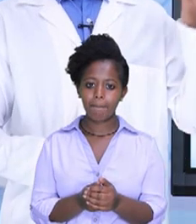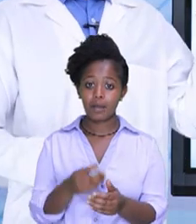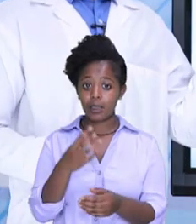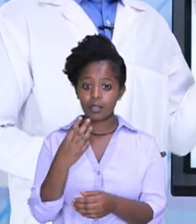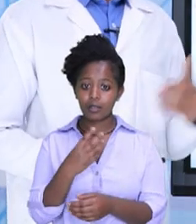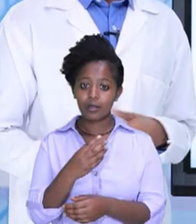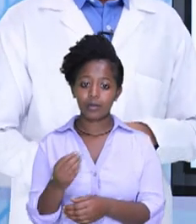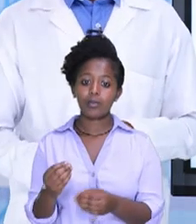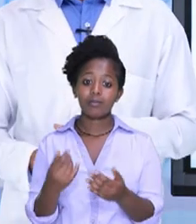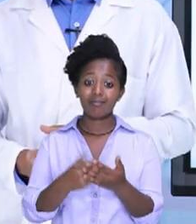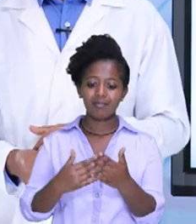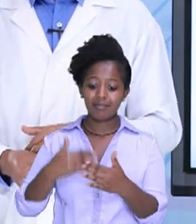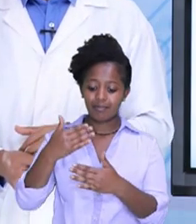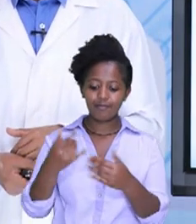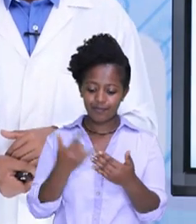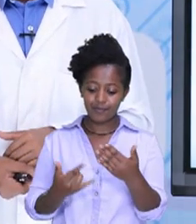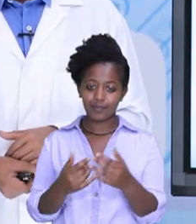So, let's define the